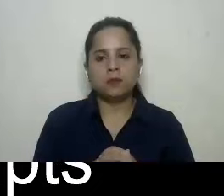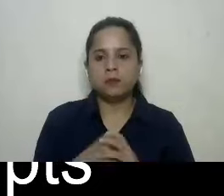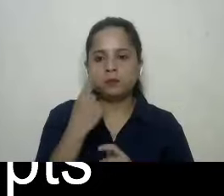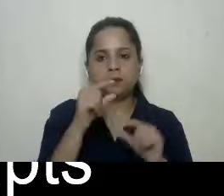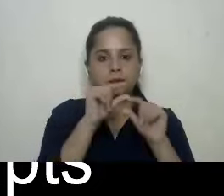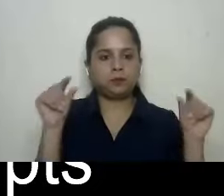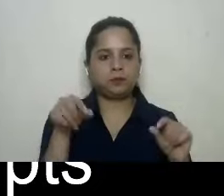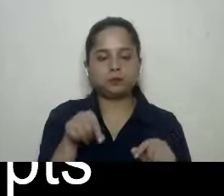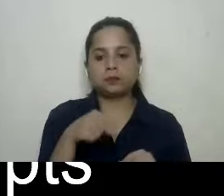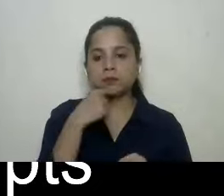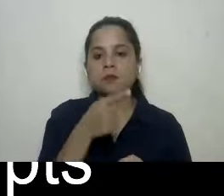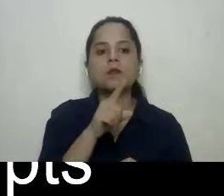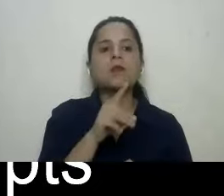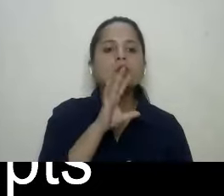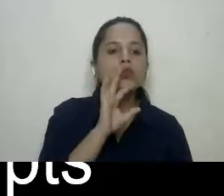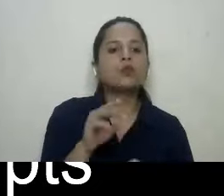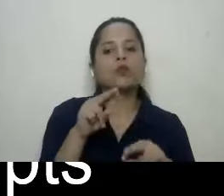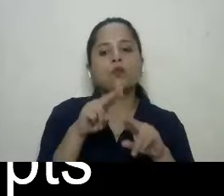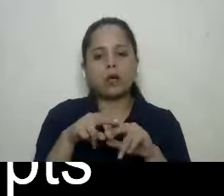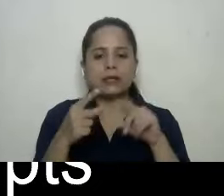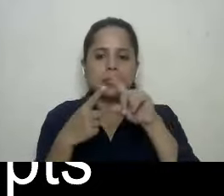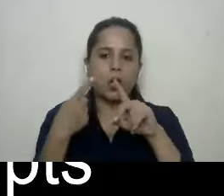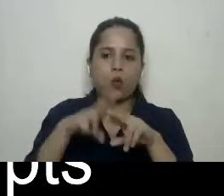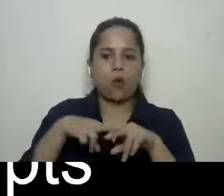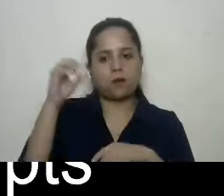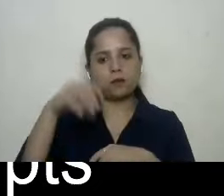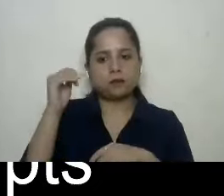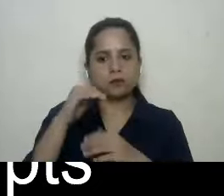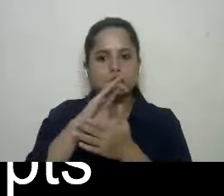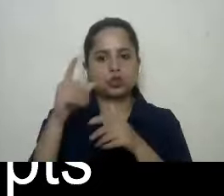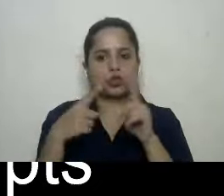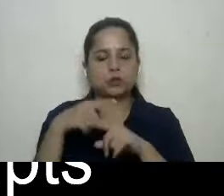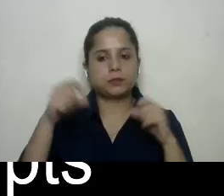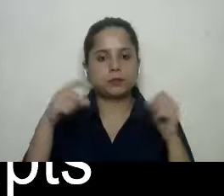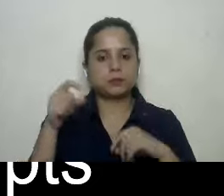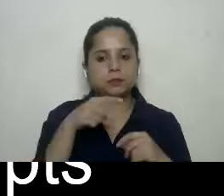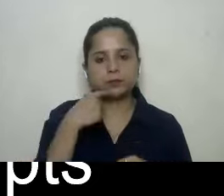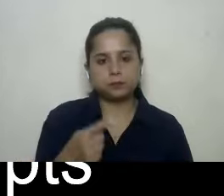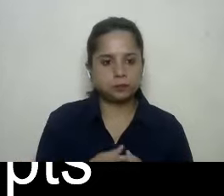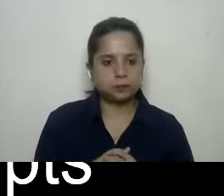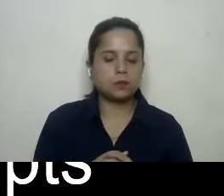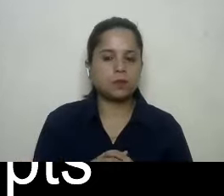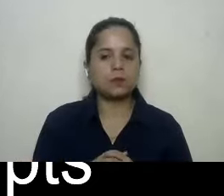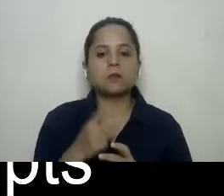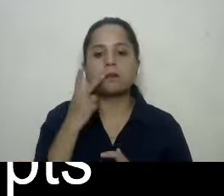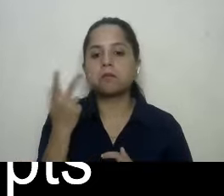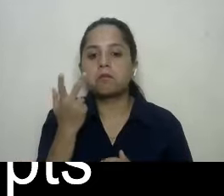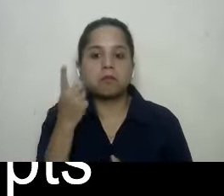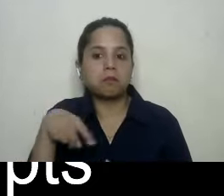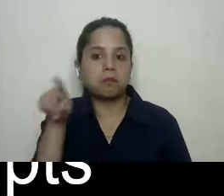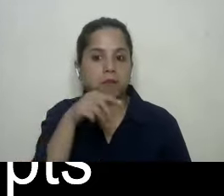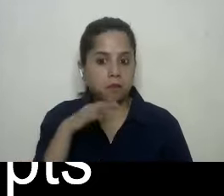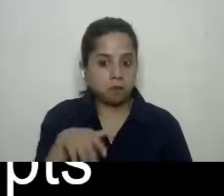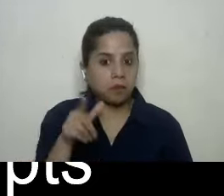just put a true or a false or a T and a F in the chat box, and let's see if we have been